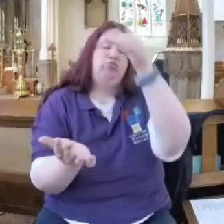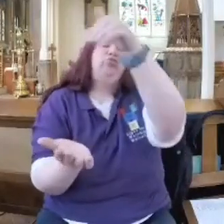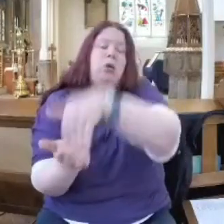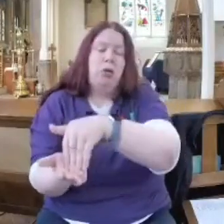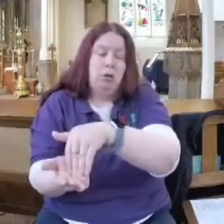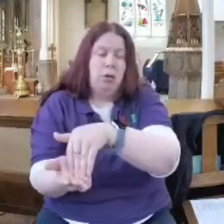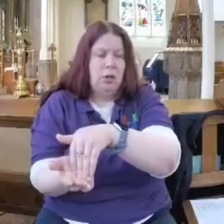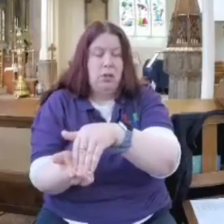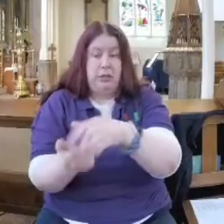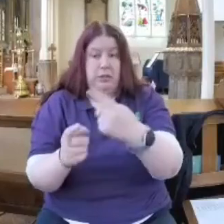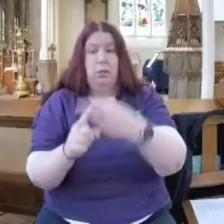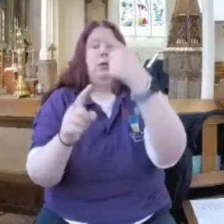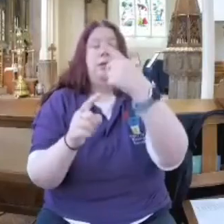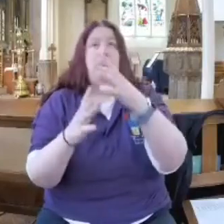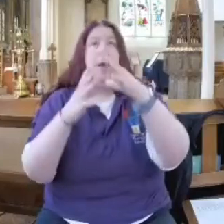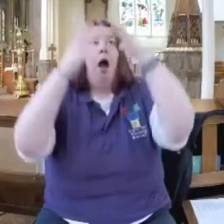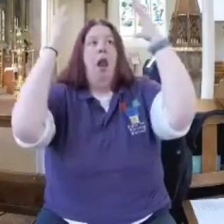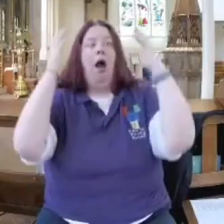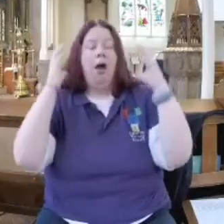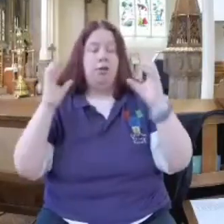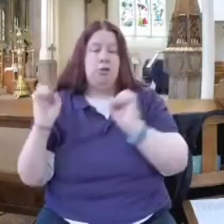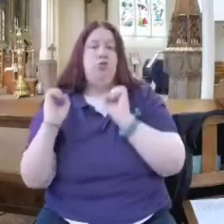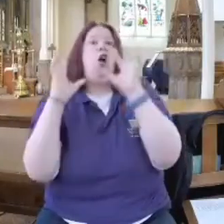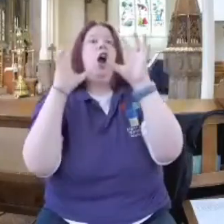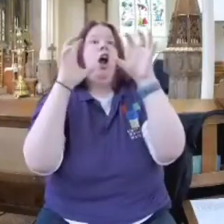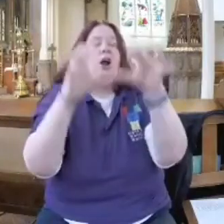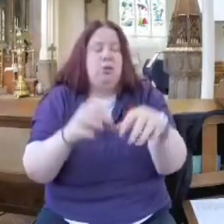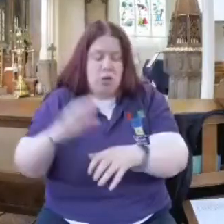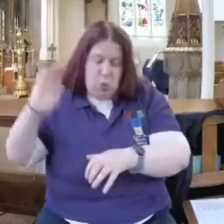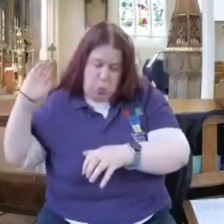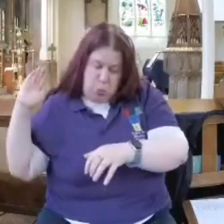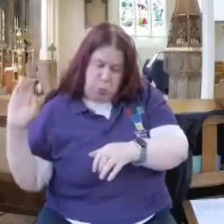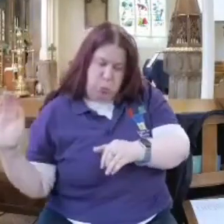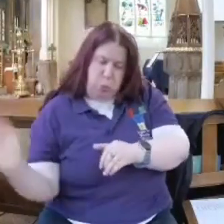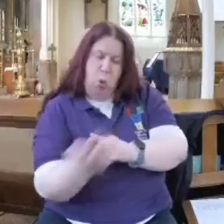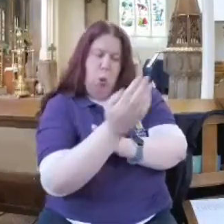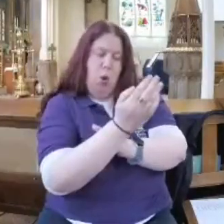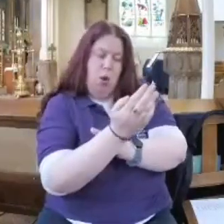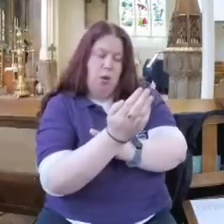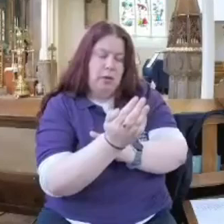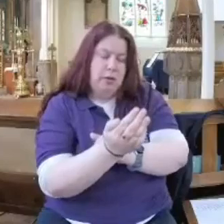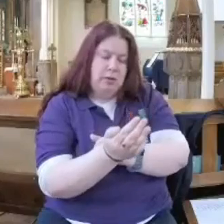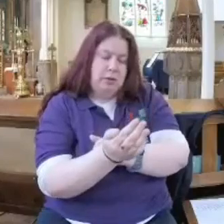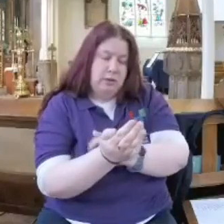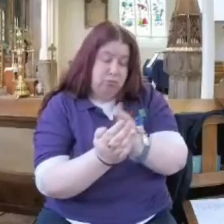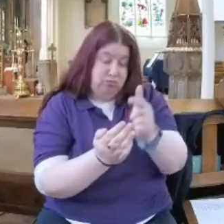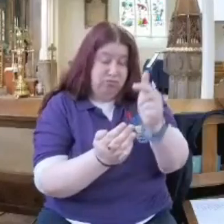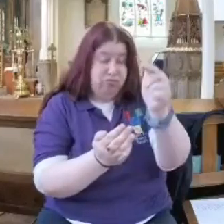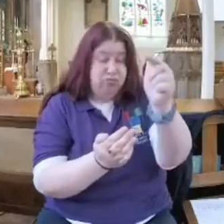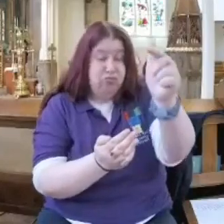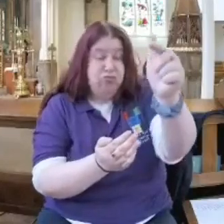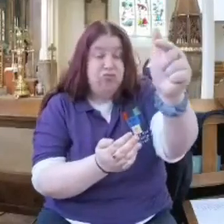suddenly a huge lion springs out and with a mighty swipe of its huge paw, he knocks the ball down the